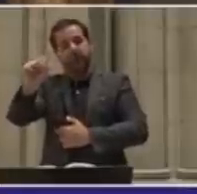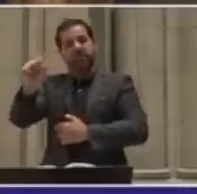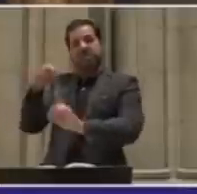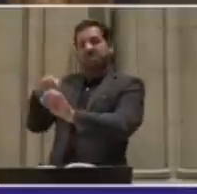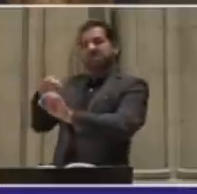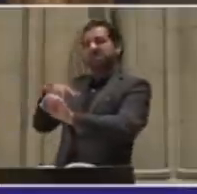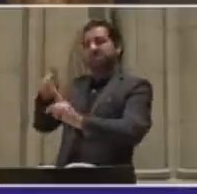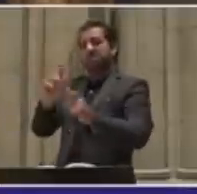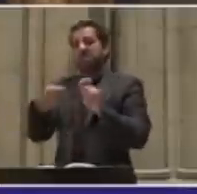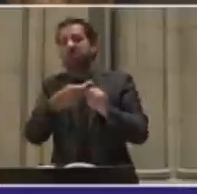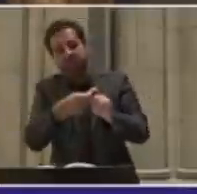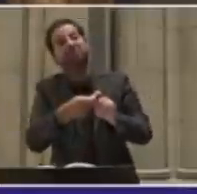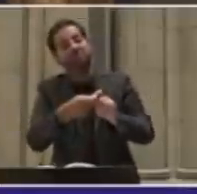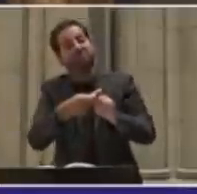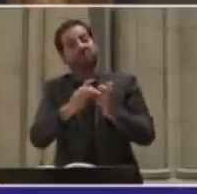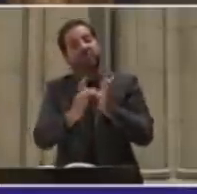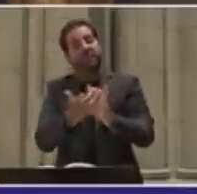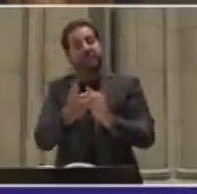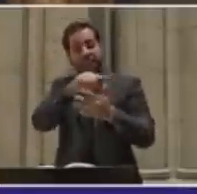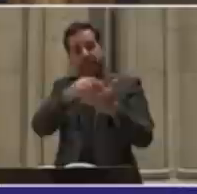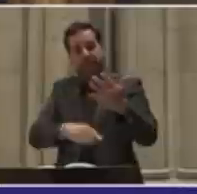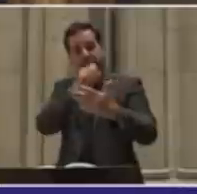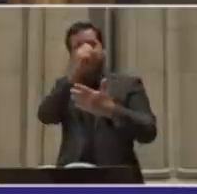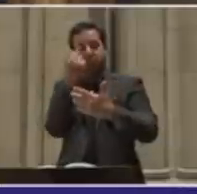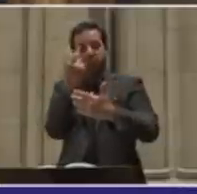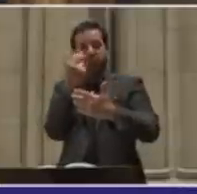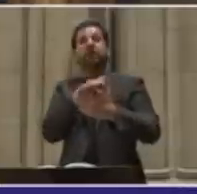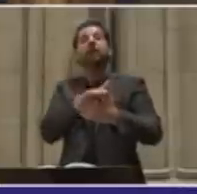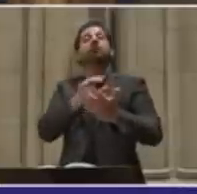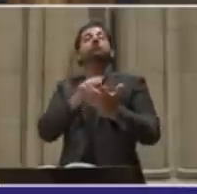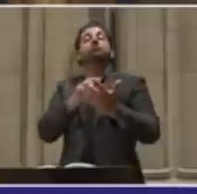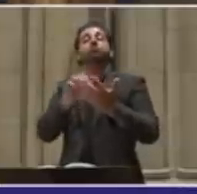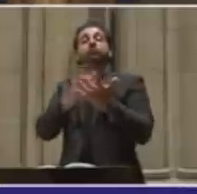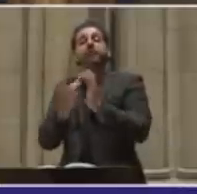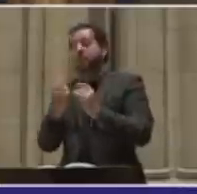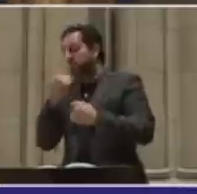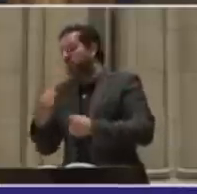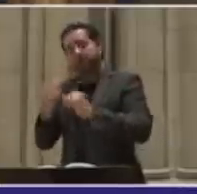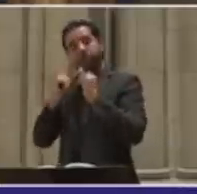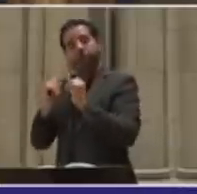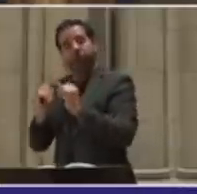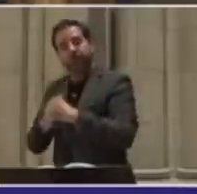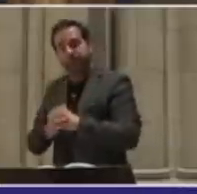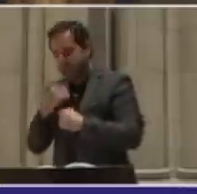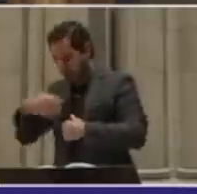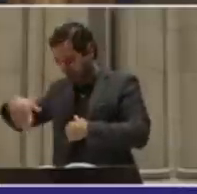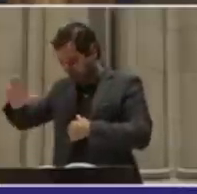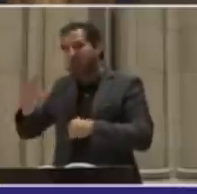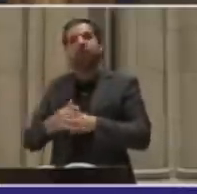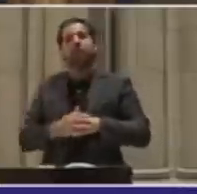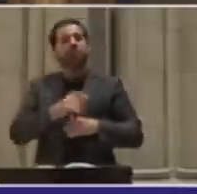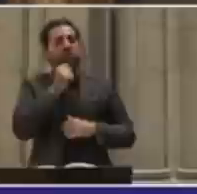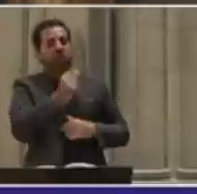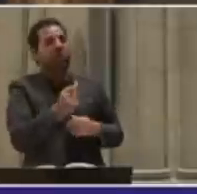who betrayed him. These 12 Jesus sent out with the following instructions: "Go nowhere among